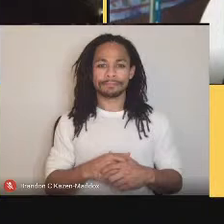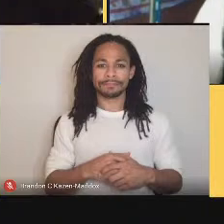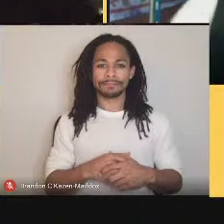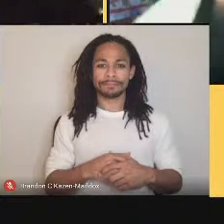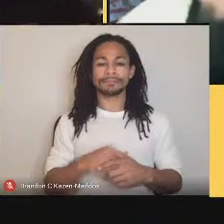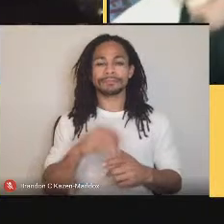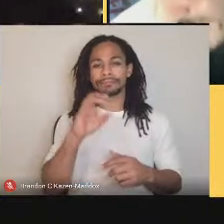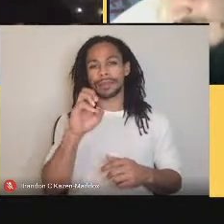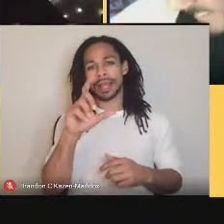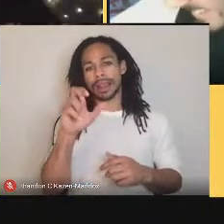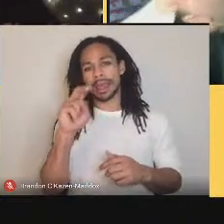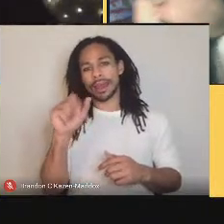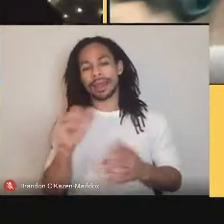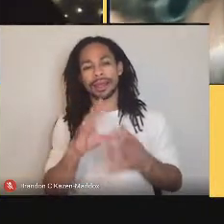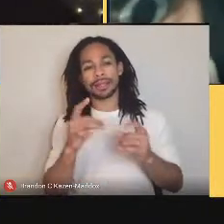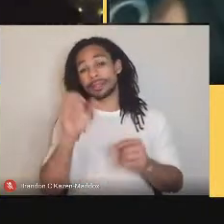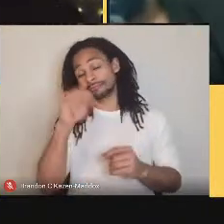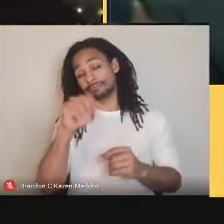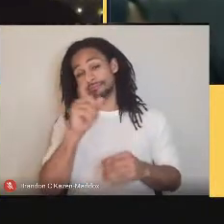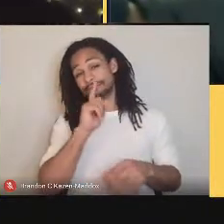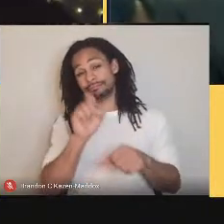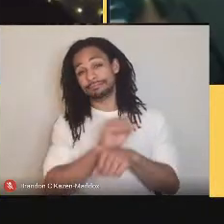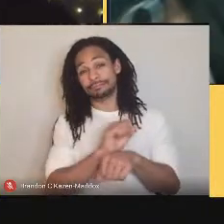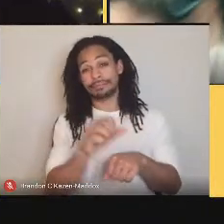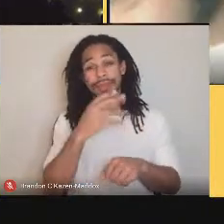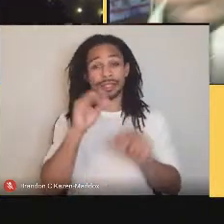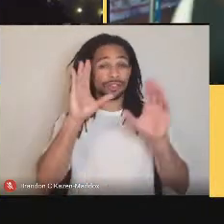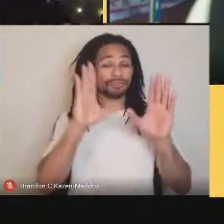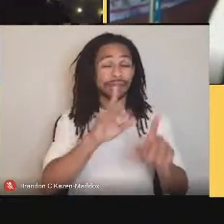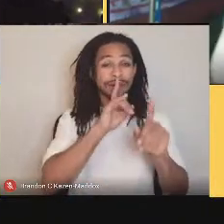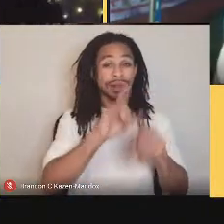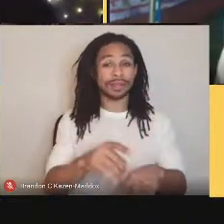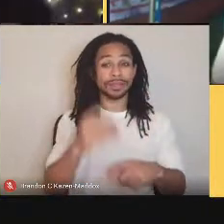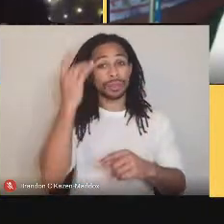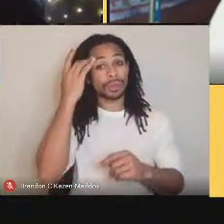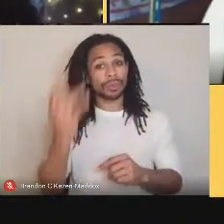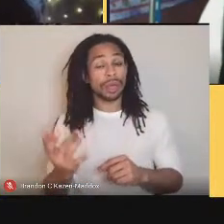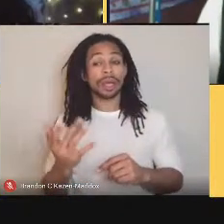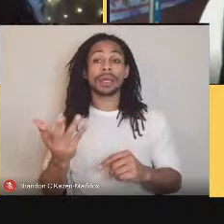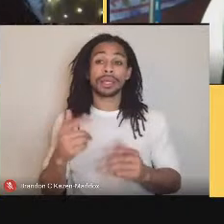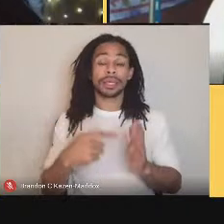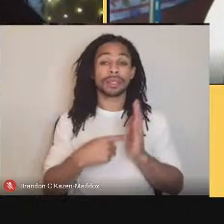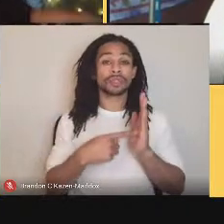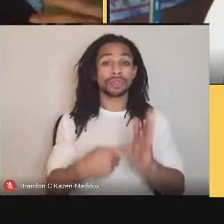Absolutely. this is a great answer, right? Because it shows that